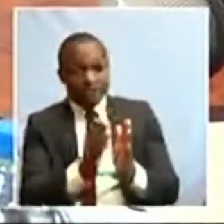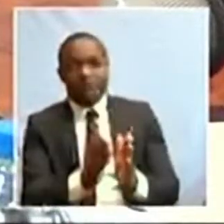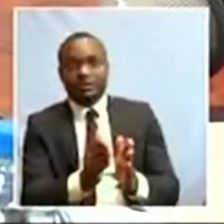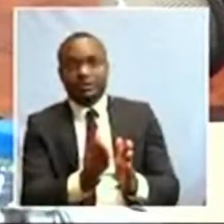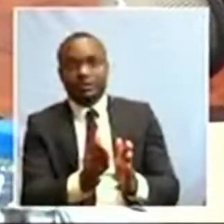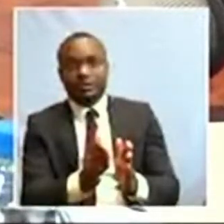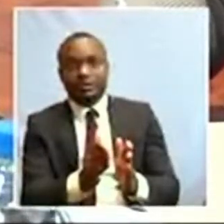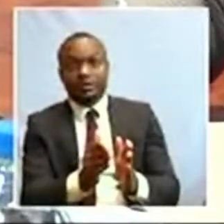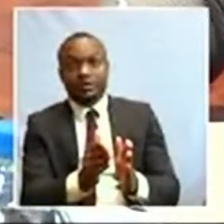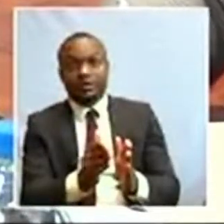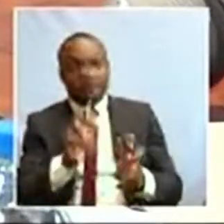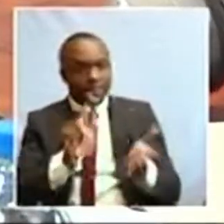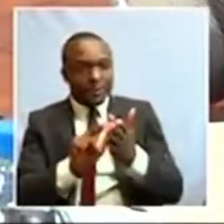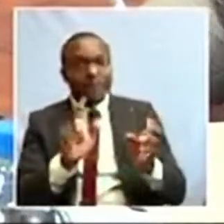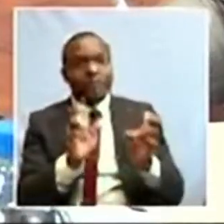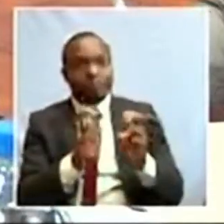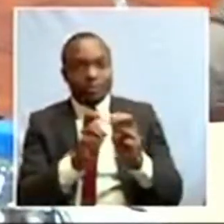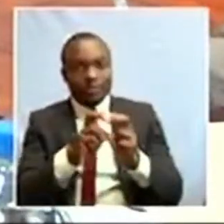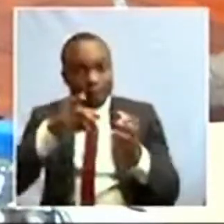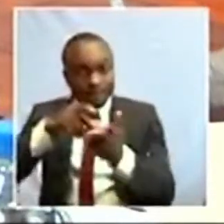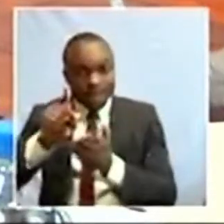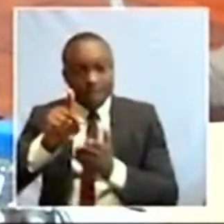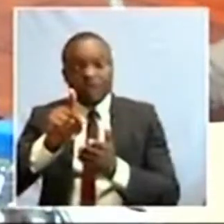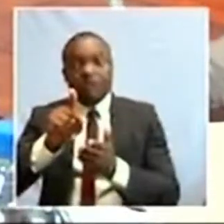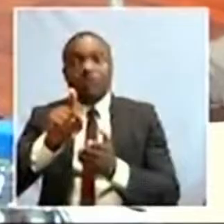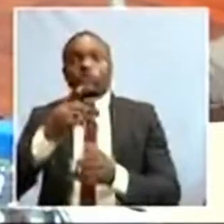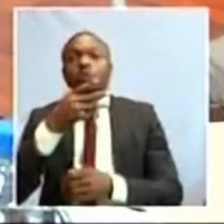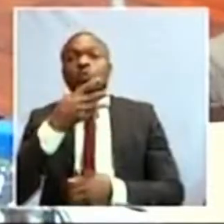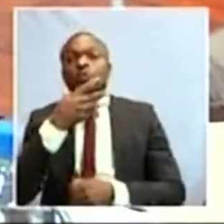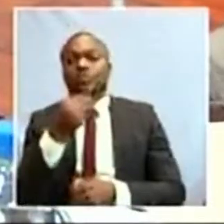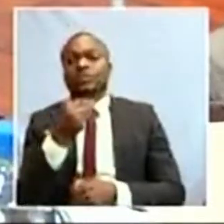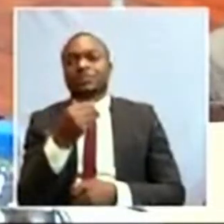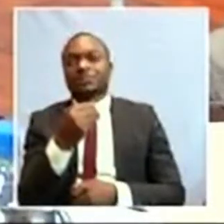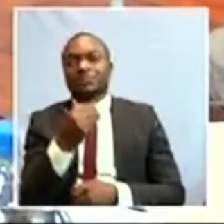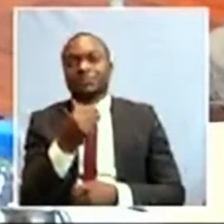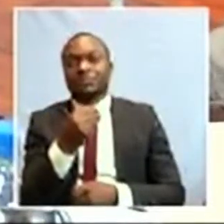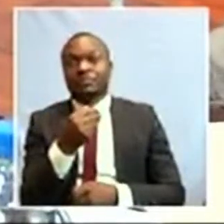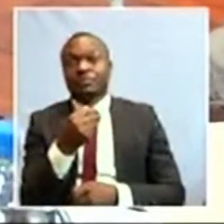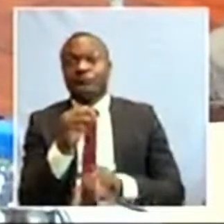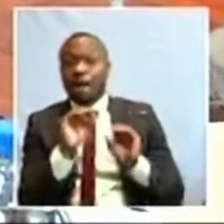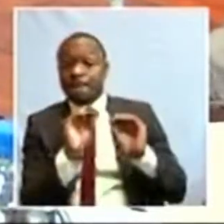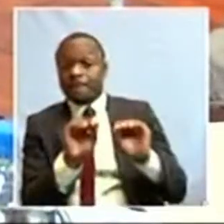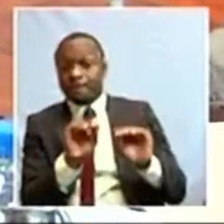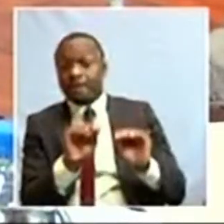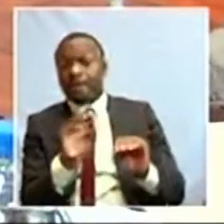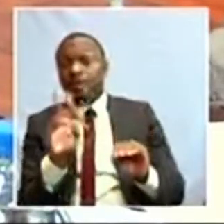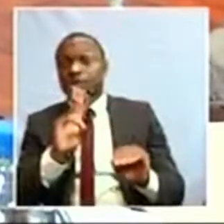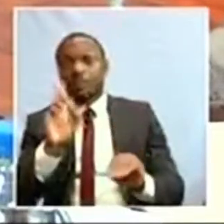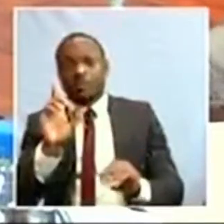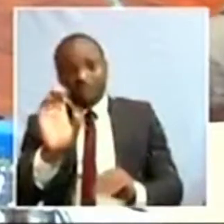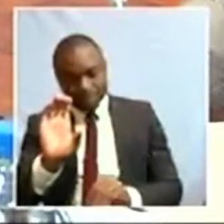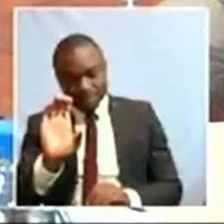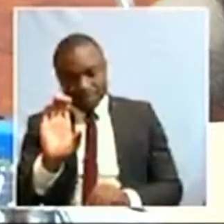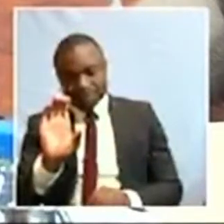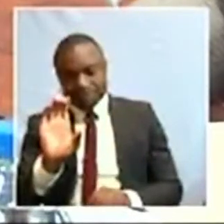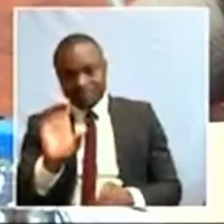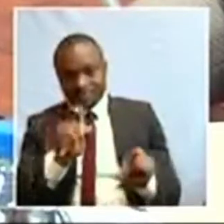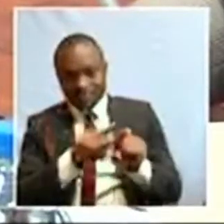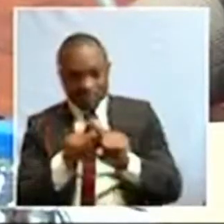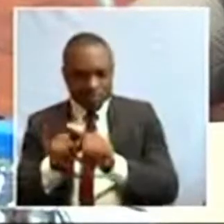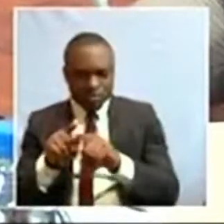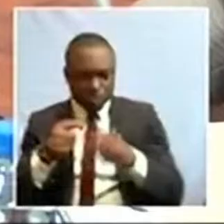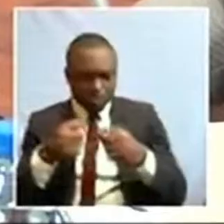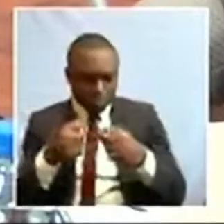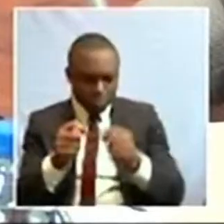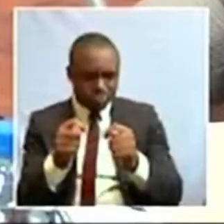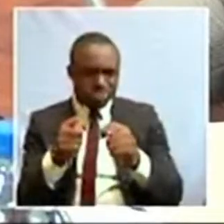and we pay them on commission. So usually what we do when we are orienting the WDCs, we also try